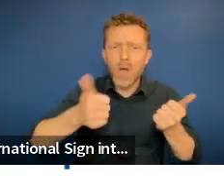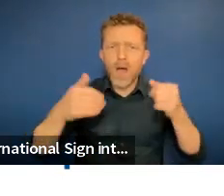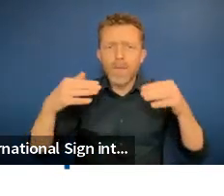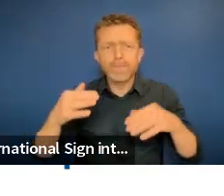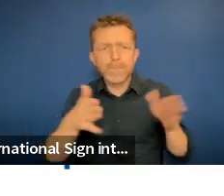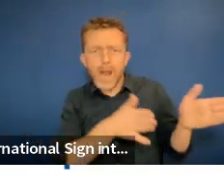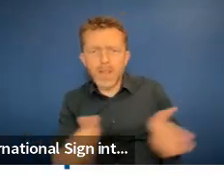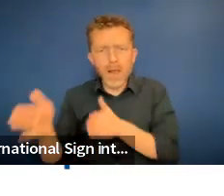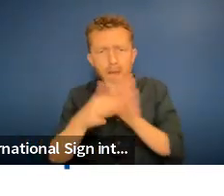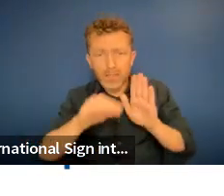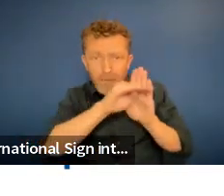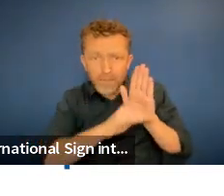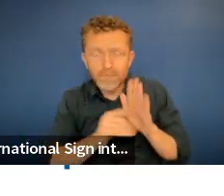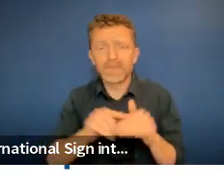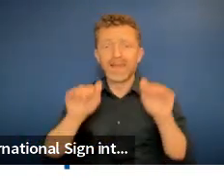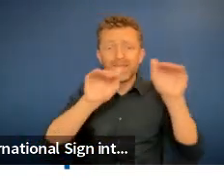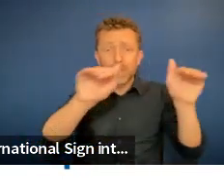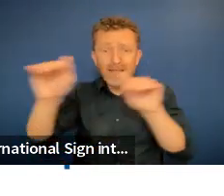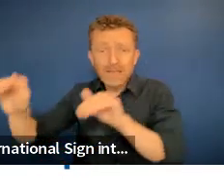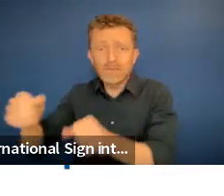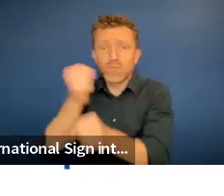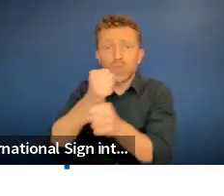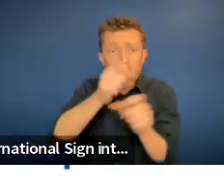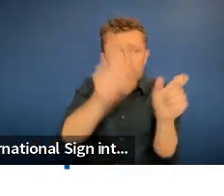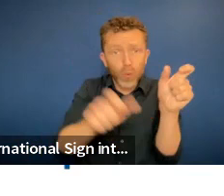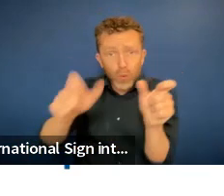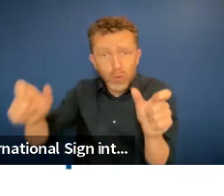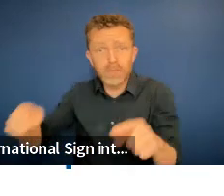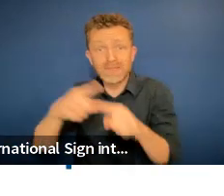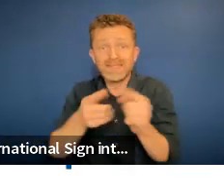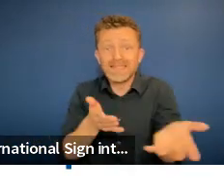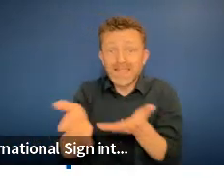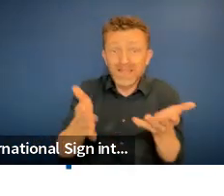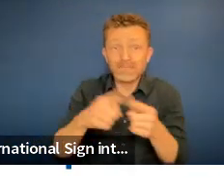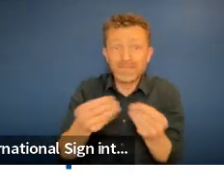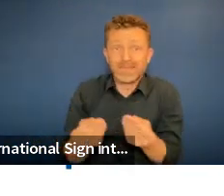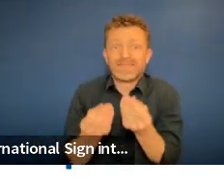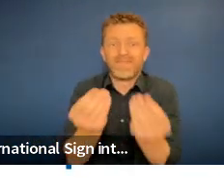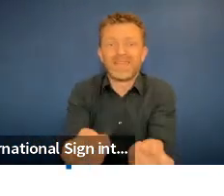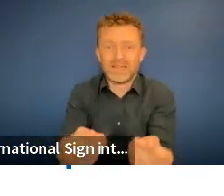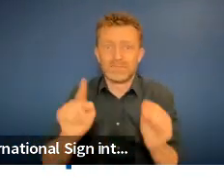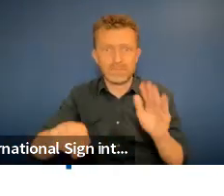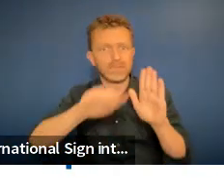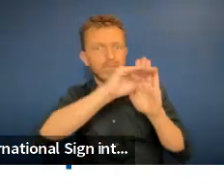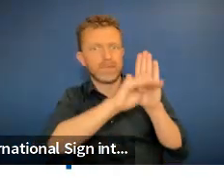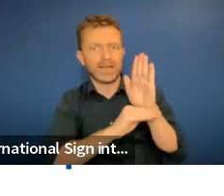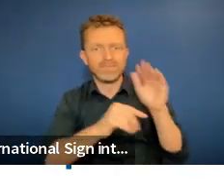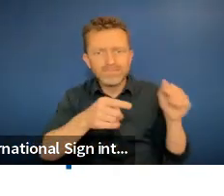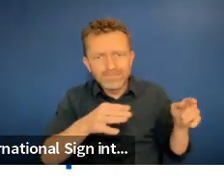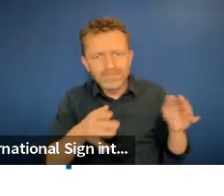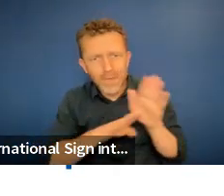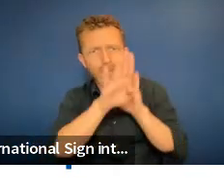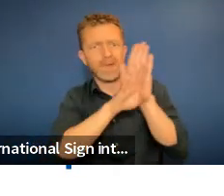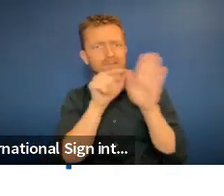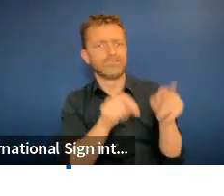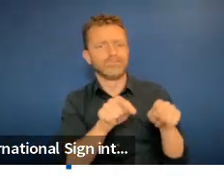assistive technology into health financing, for example, or in health benefit packages are extremely crucial if we want to go from the